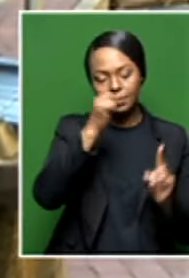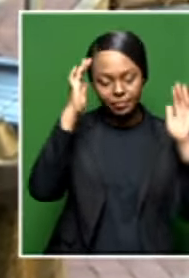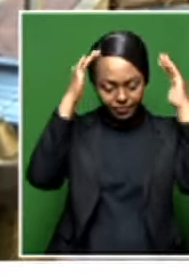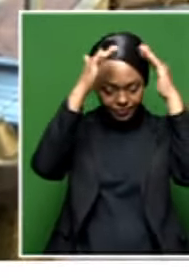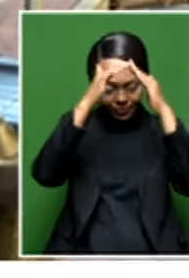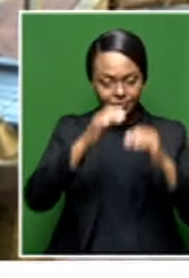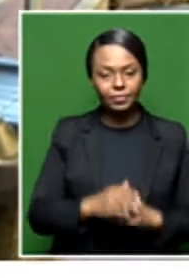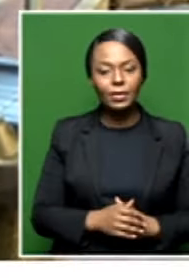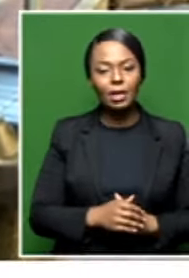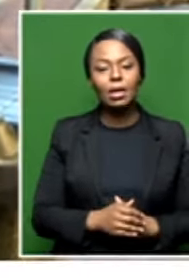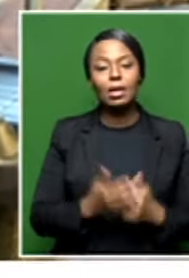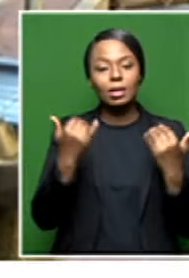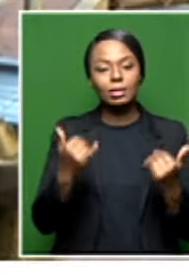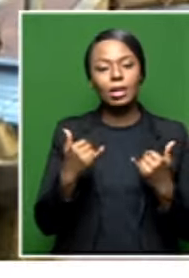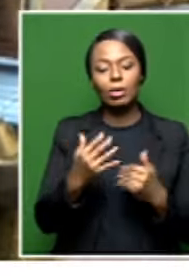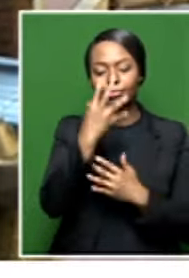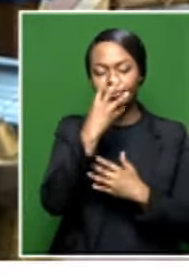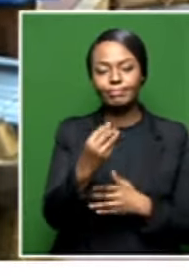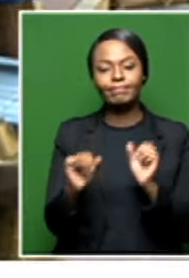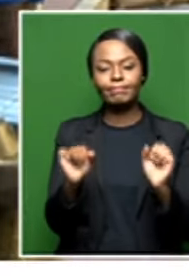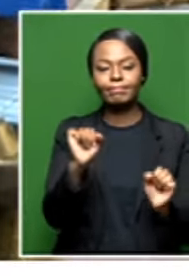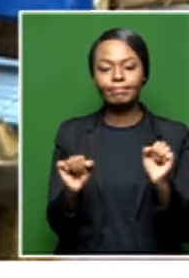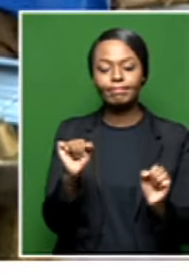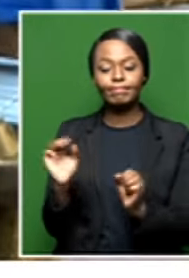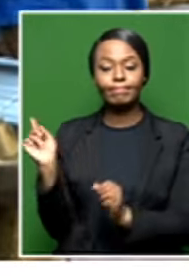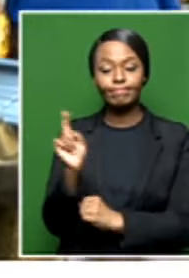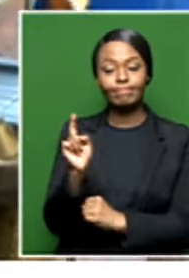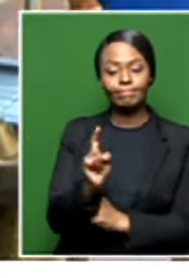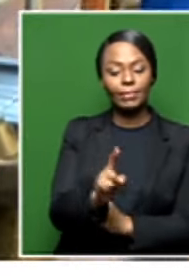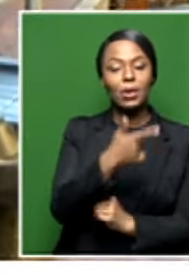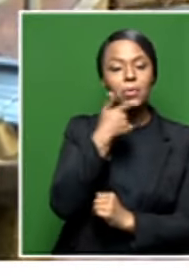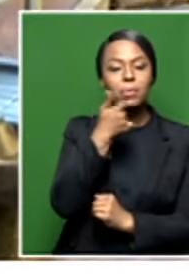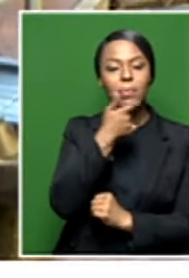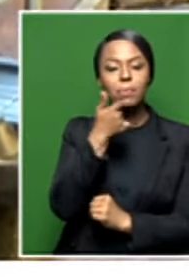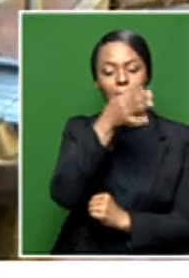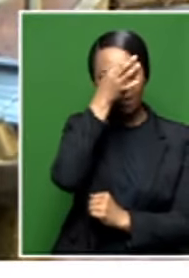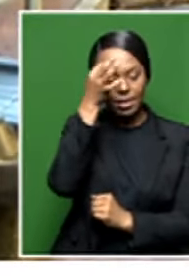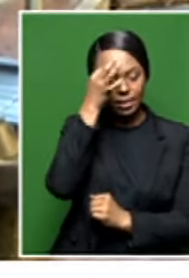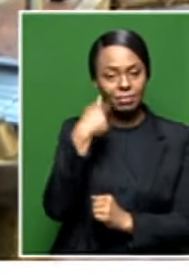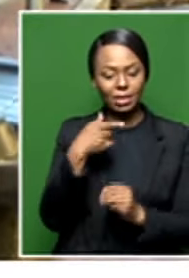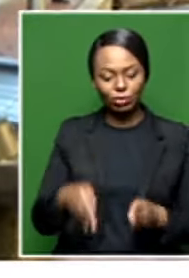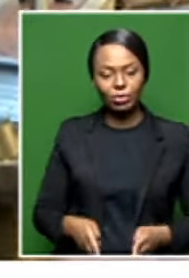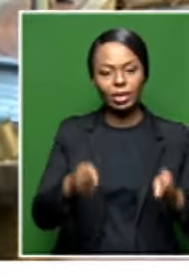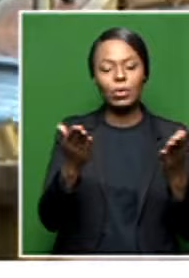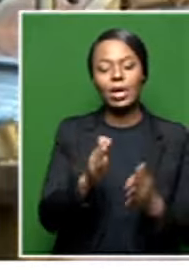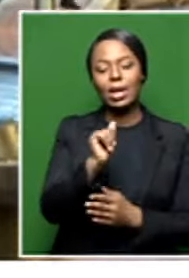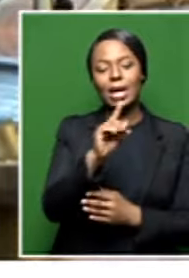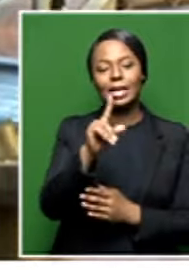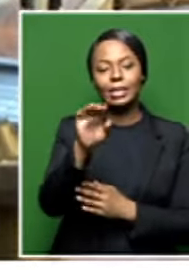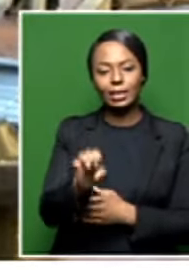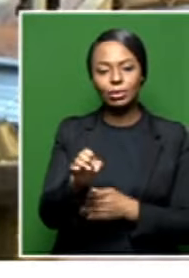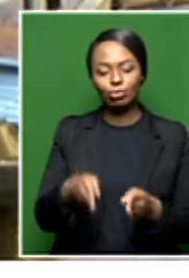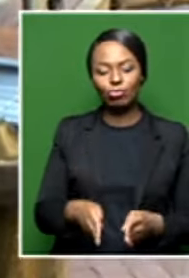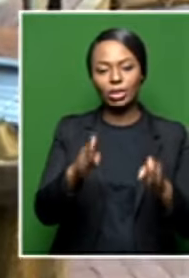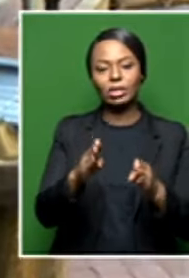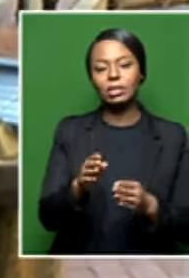that the cortege will be making its way into the city centre in just a few minutes. And of course, I'm on the streets here in Adderley Street, just behind me, Wale